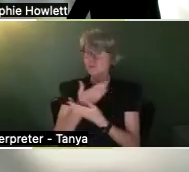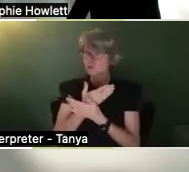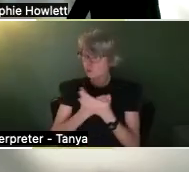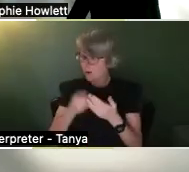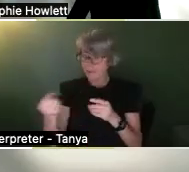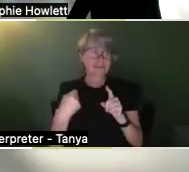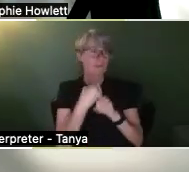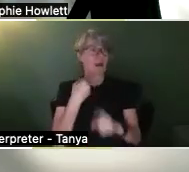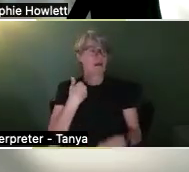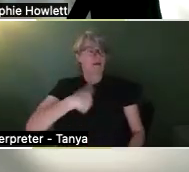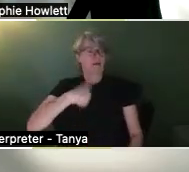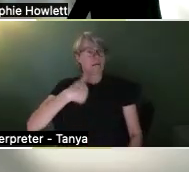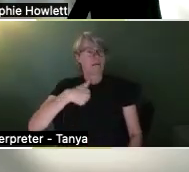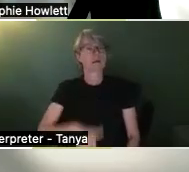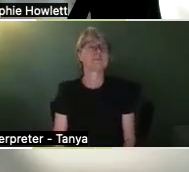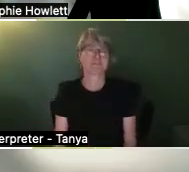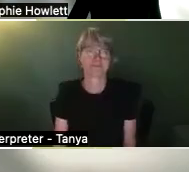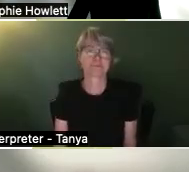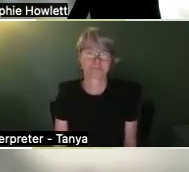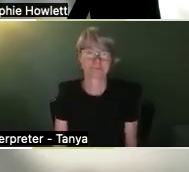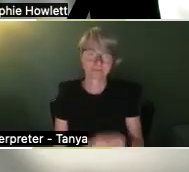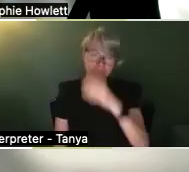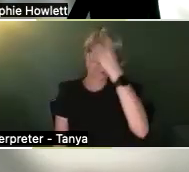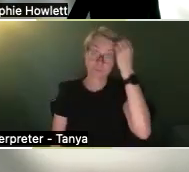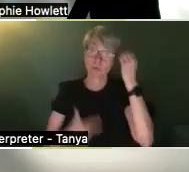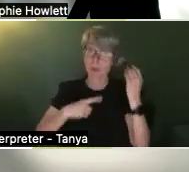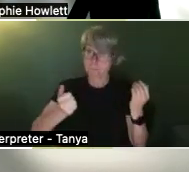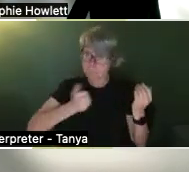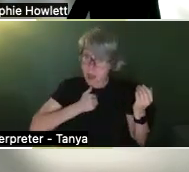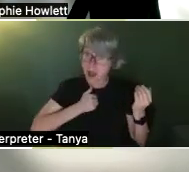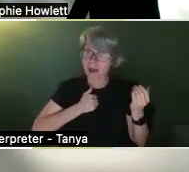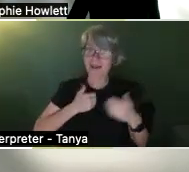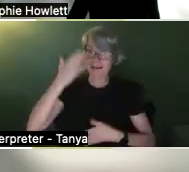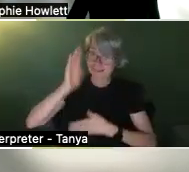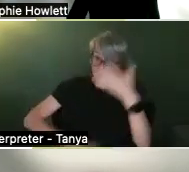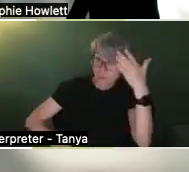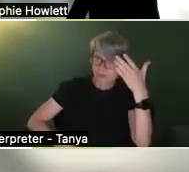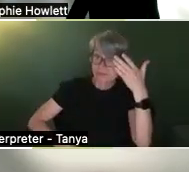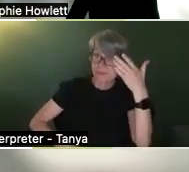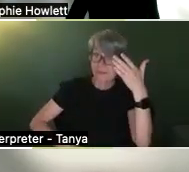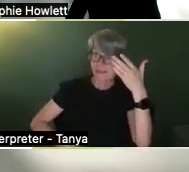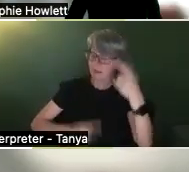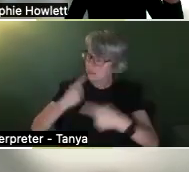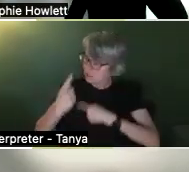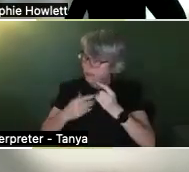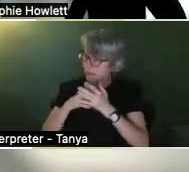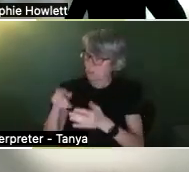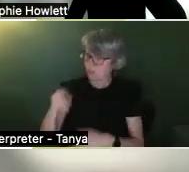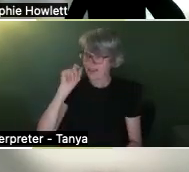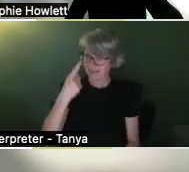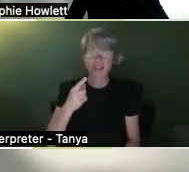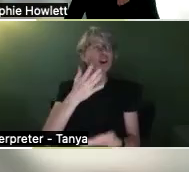message across. This is my experience. It helps people understand that this is